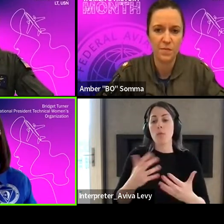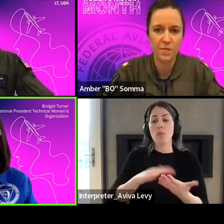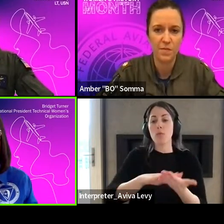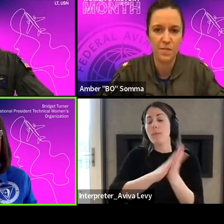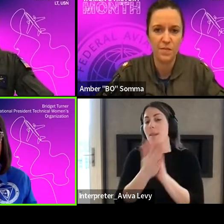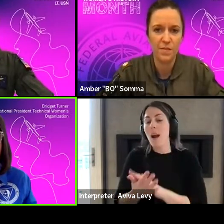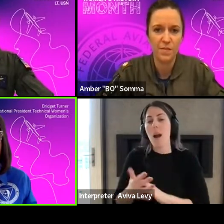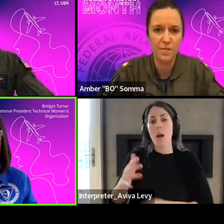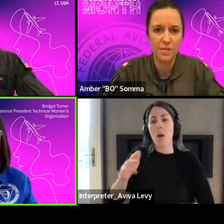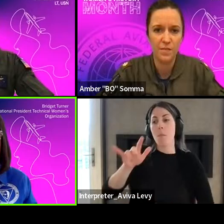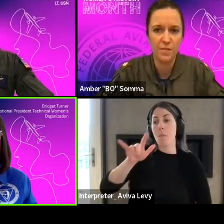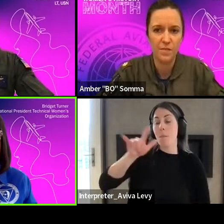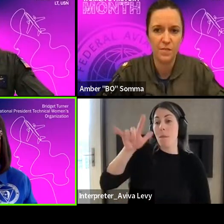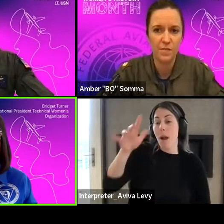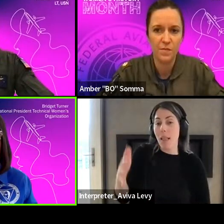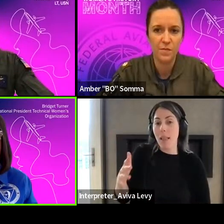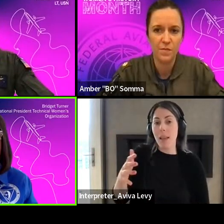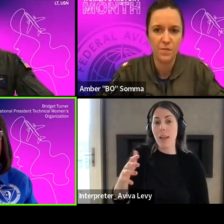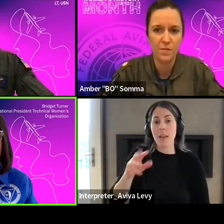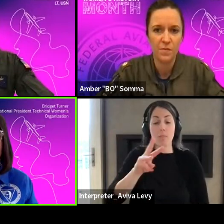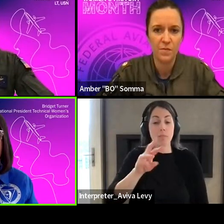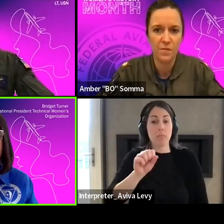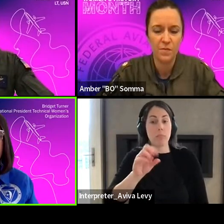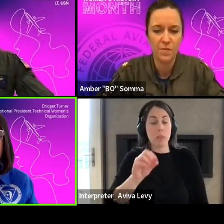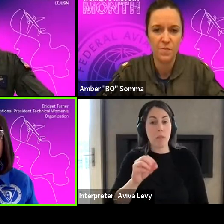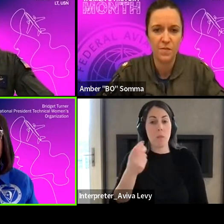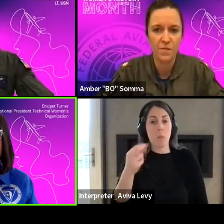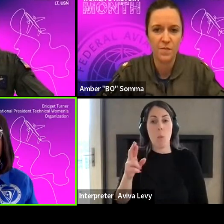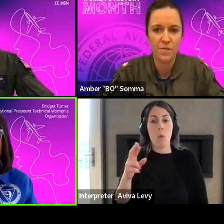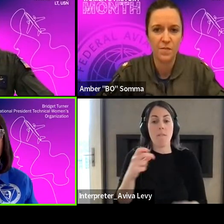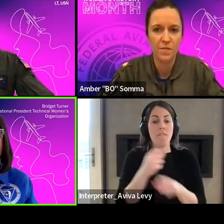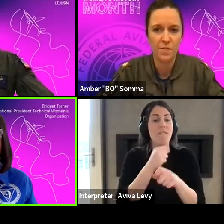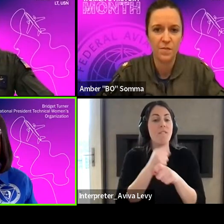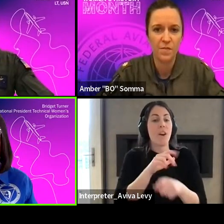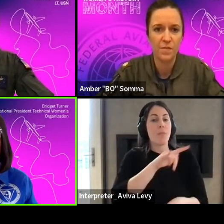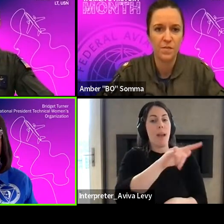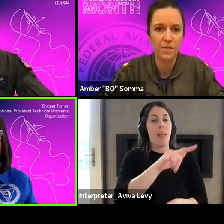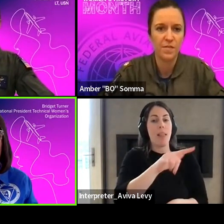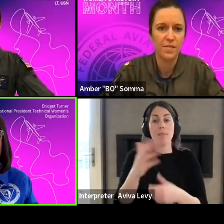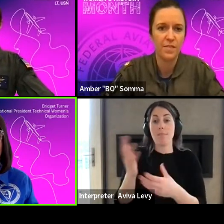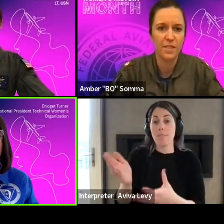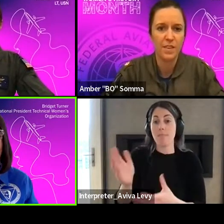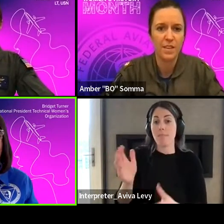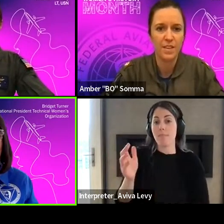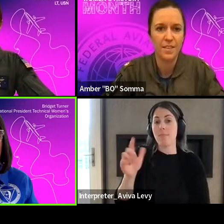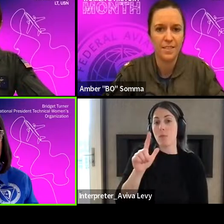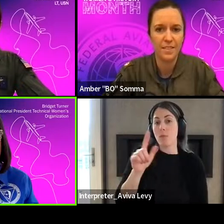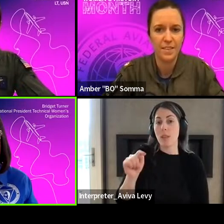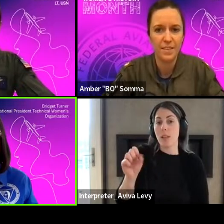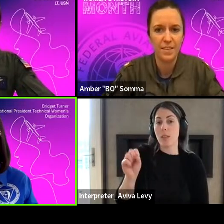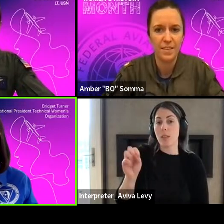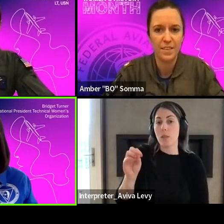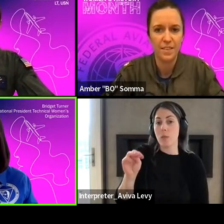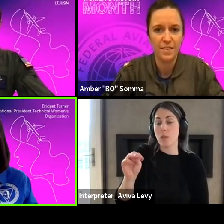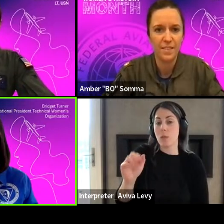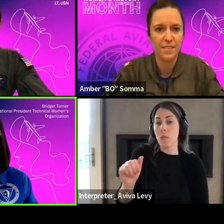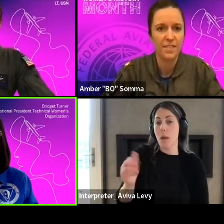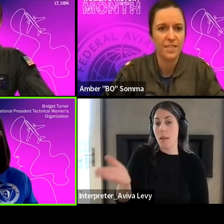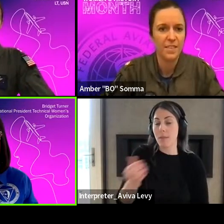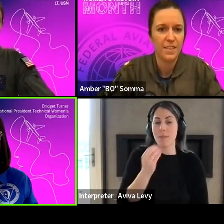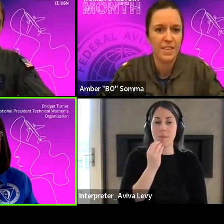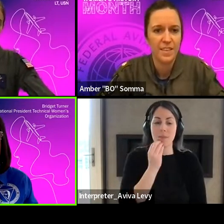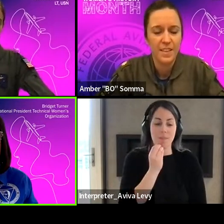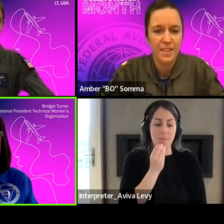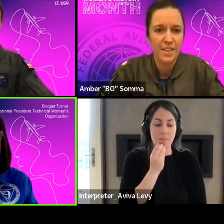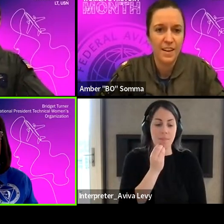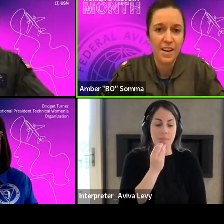fighter pilot, or weapons system officer. Lieutenant Commander Summer, if you can give us a quick tip and takeaway.